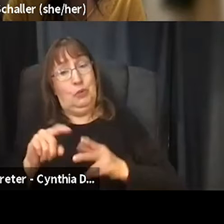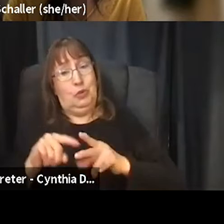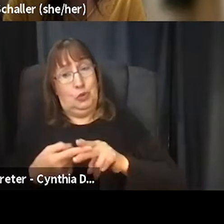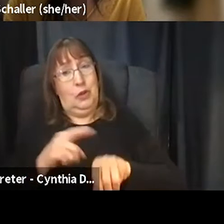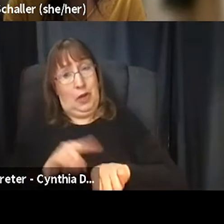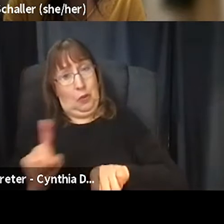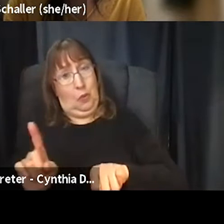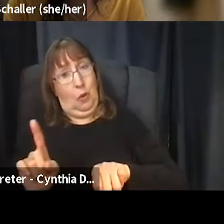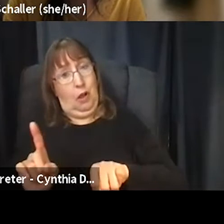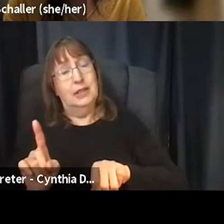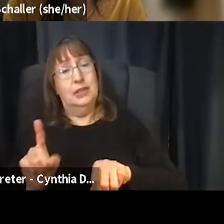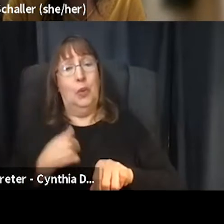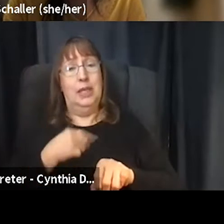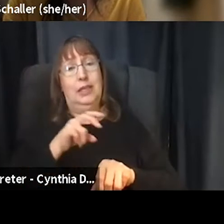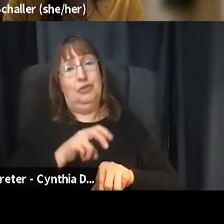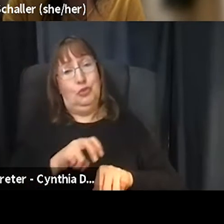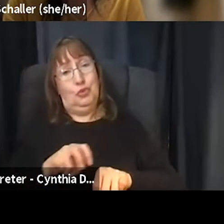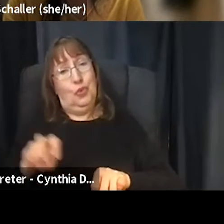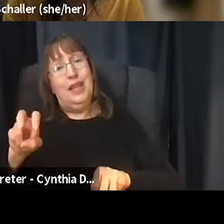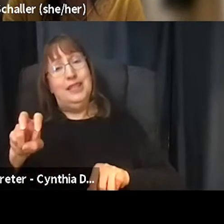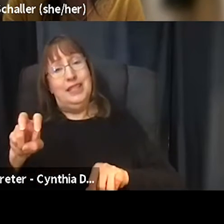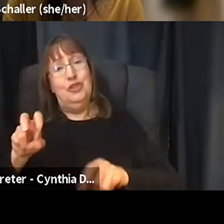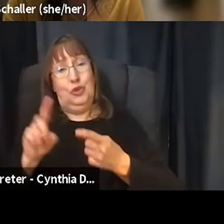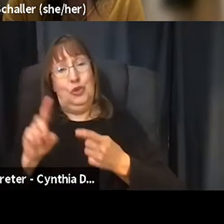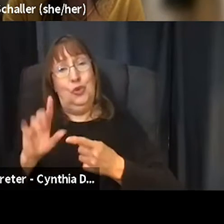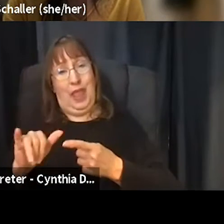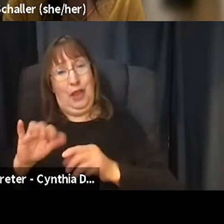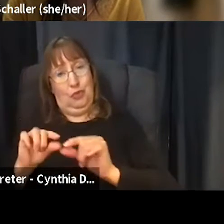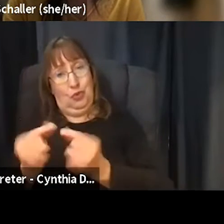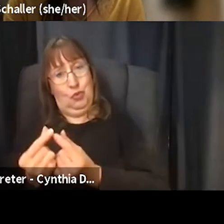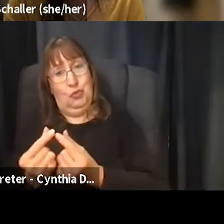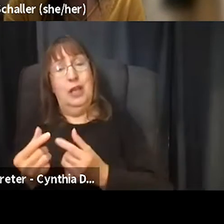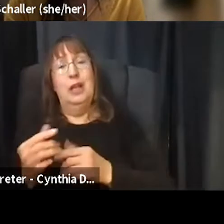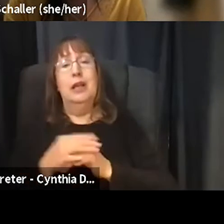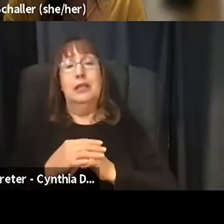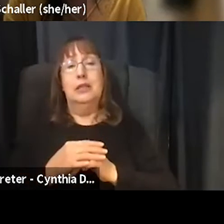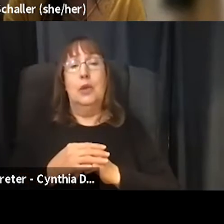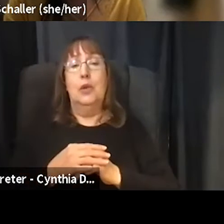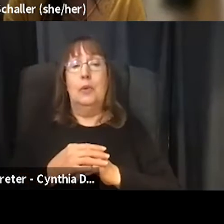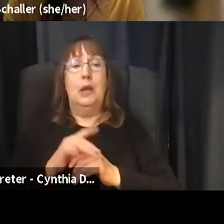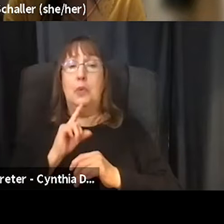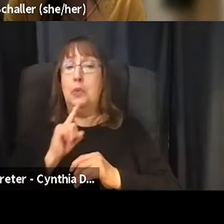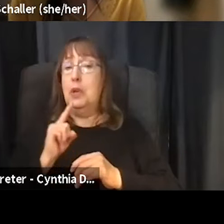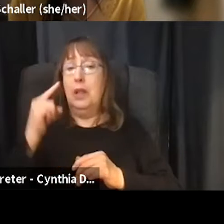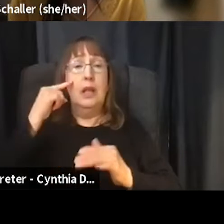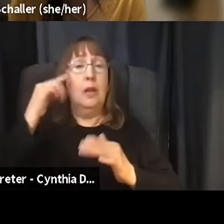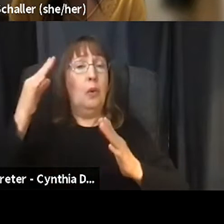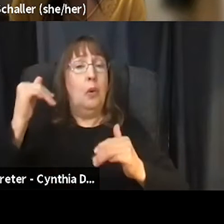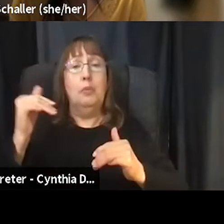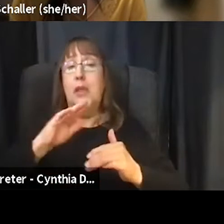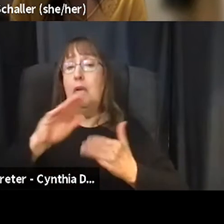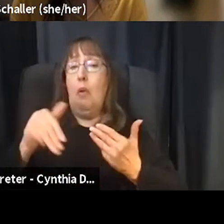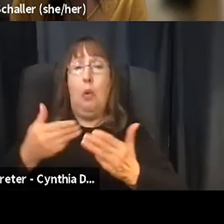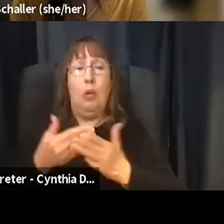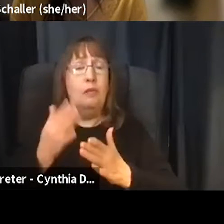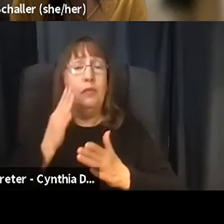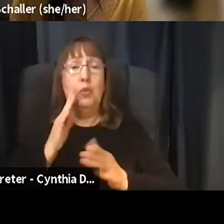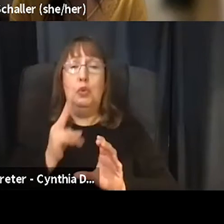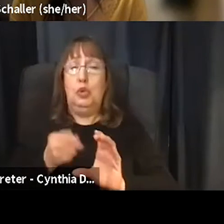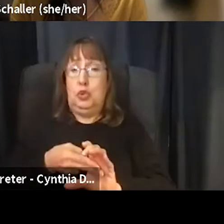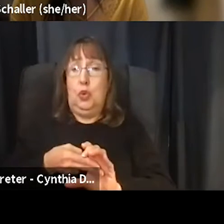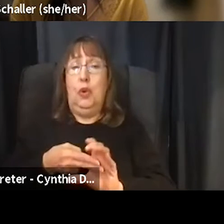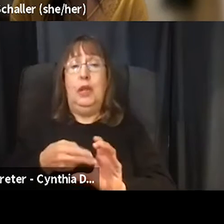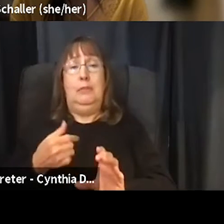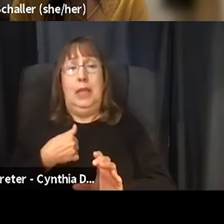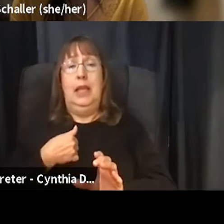so I need to transition it over to that group. I hope that you will all join me in thanking